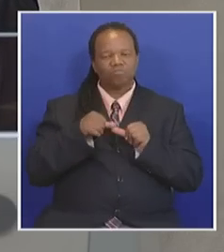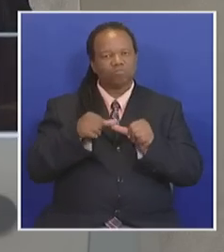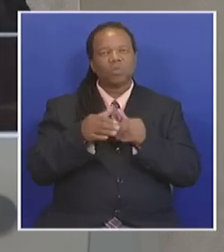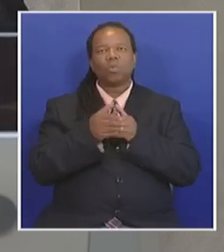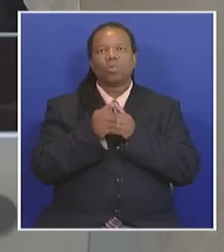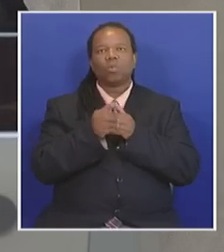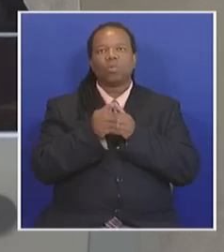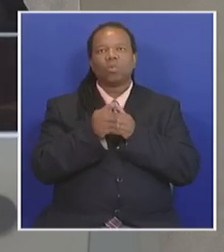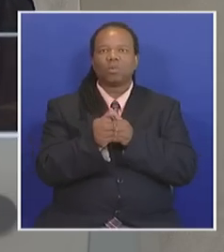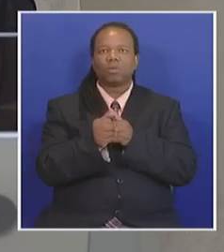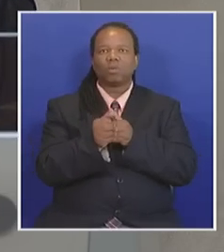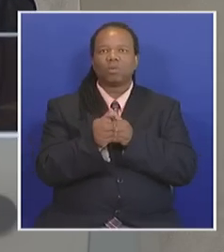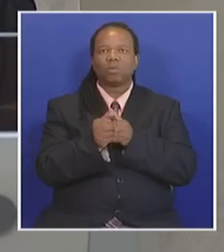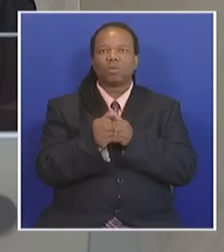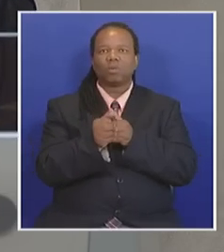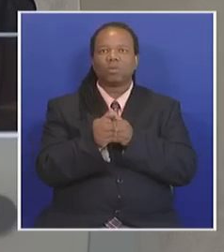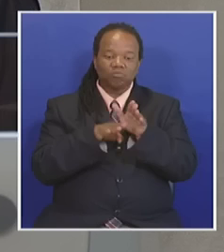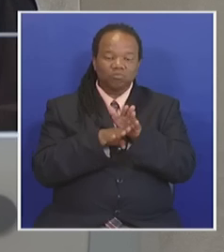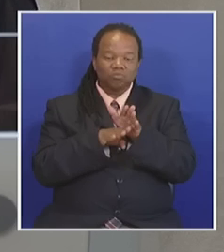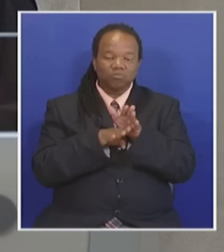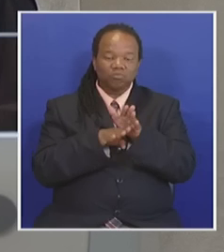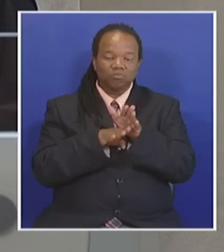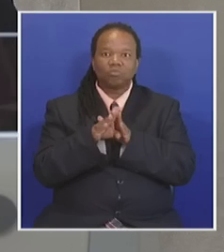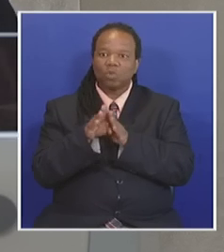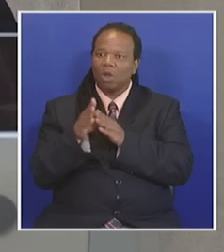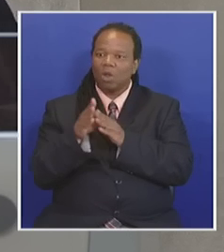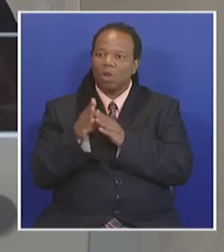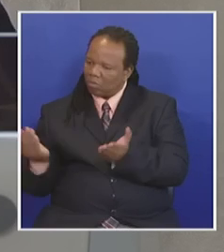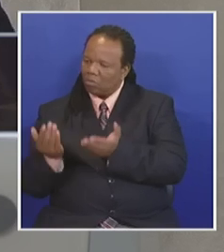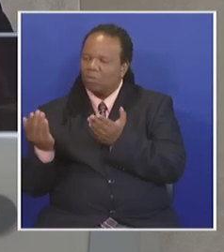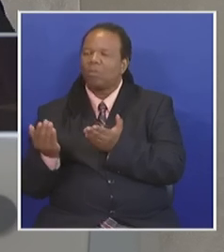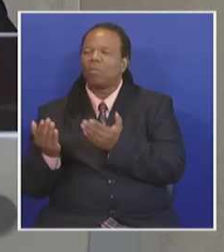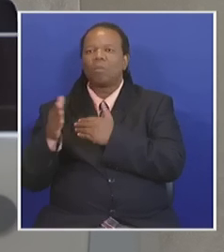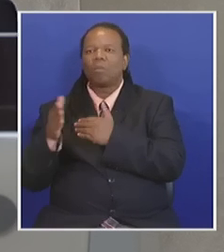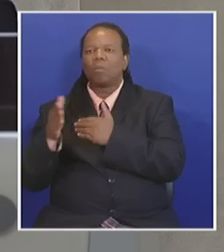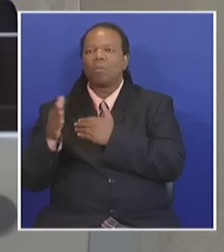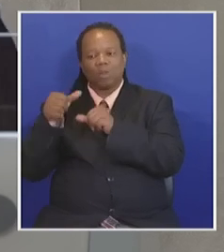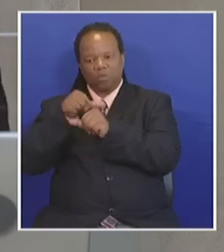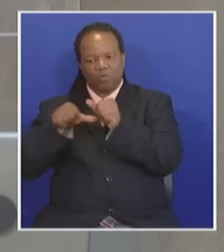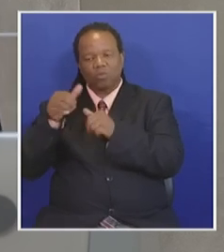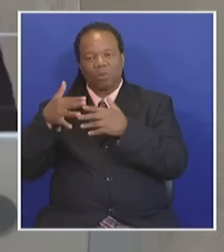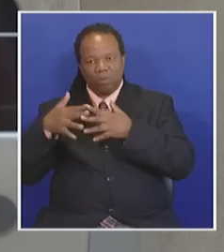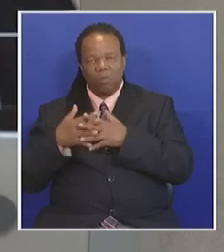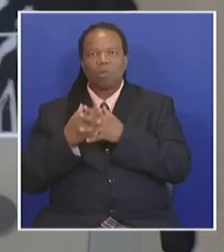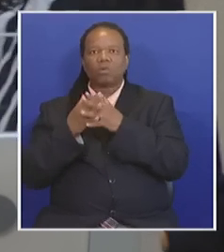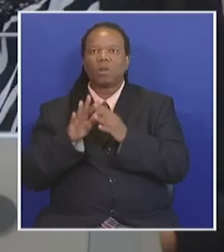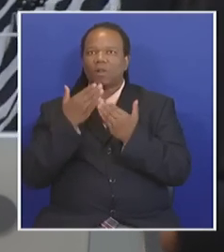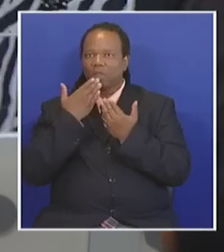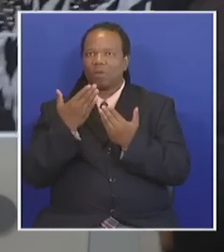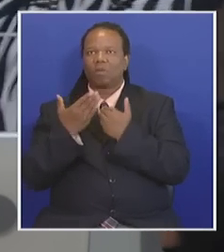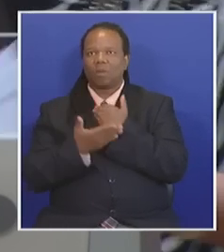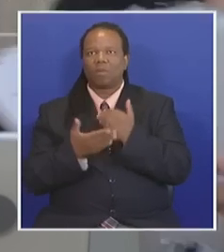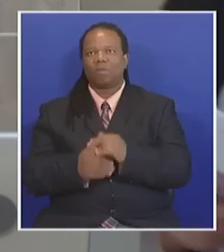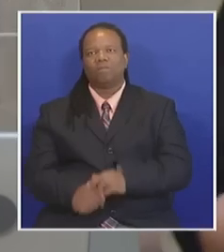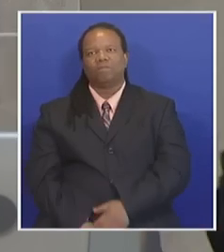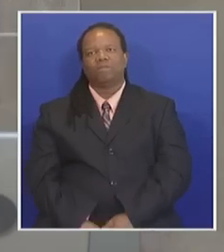needed to succeed in cultivating nation building and promoting social cohesion in our beloved country. Thank you. Thank